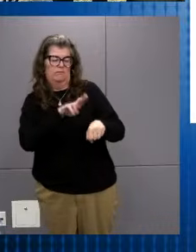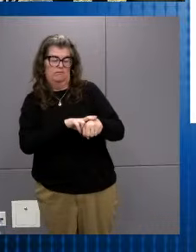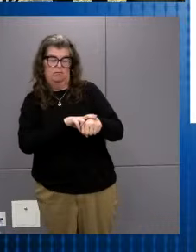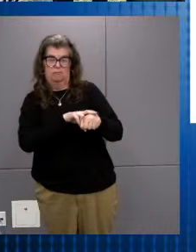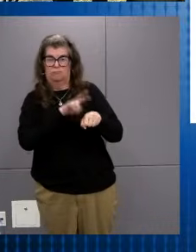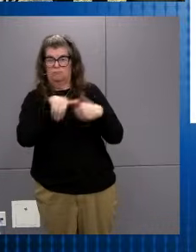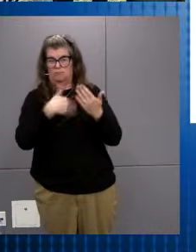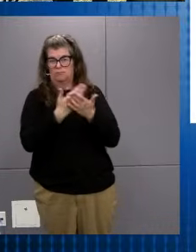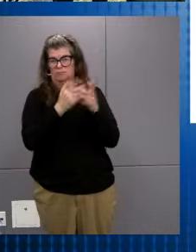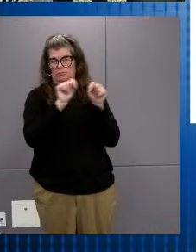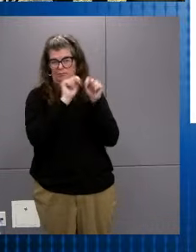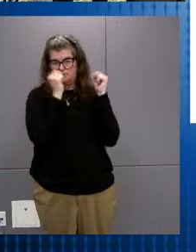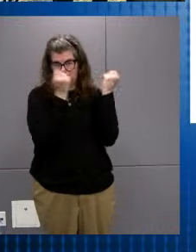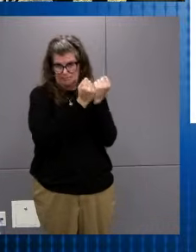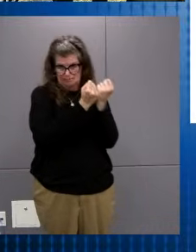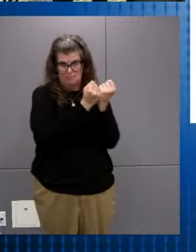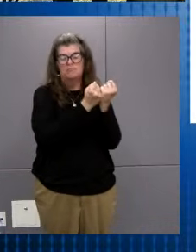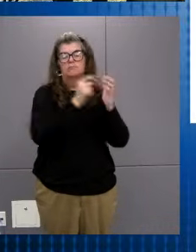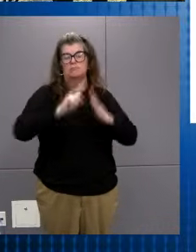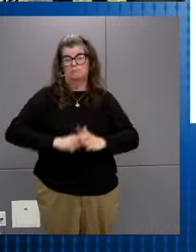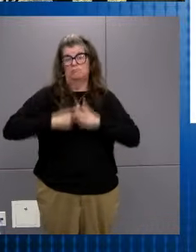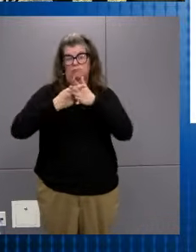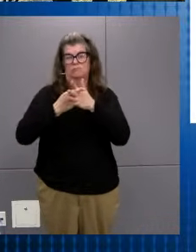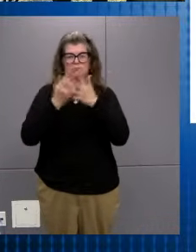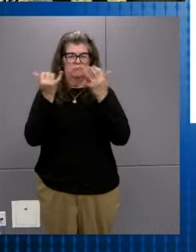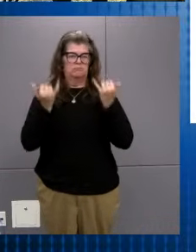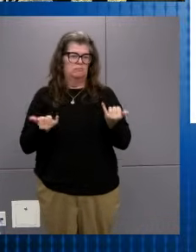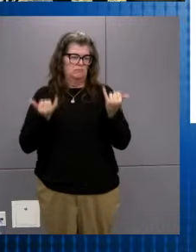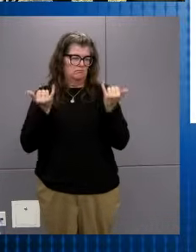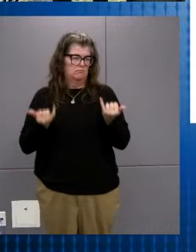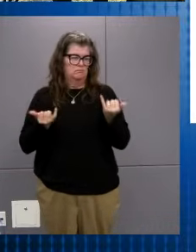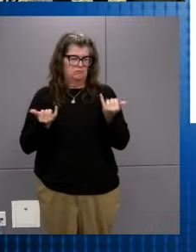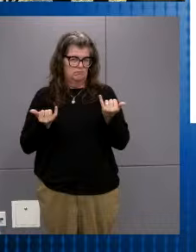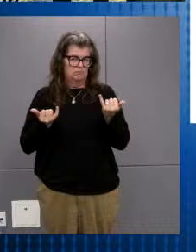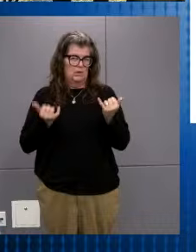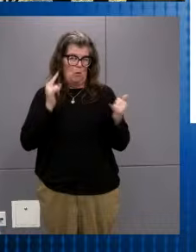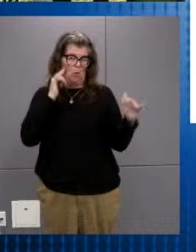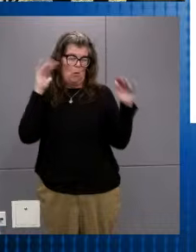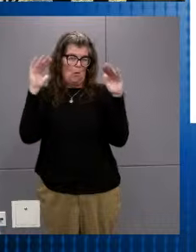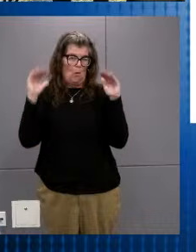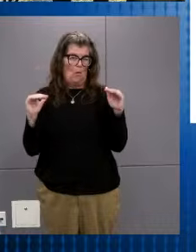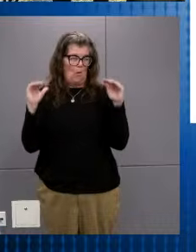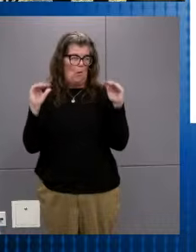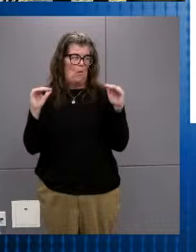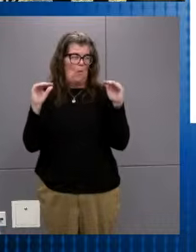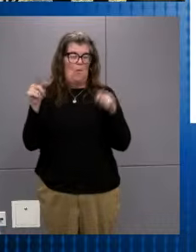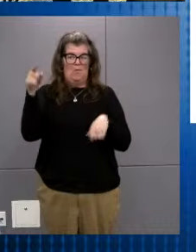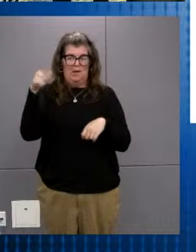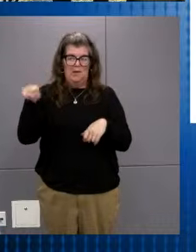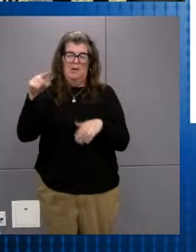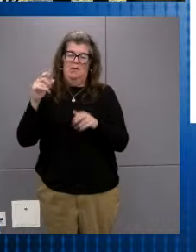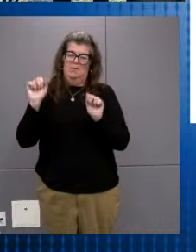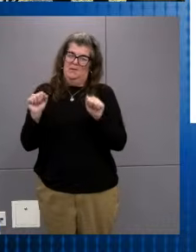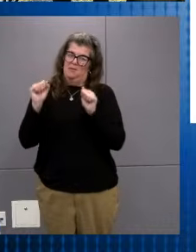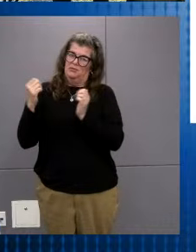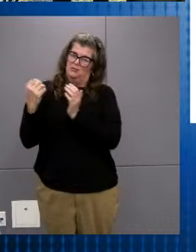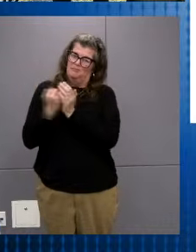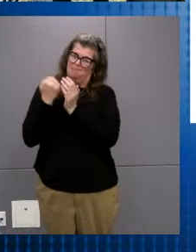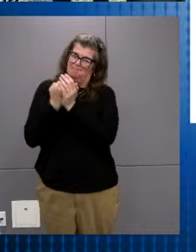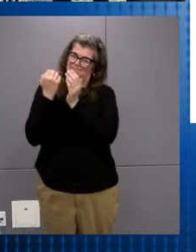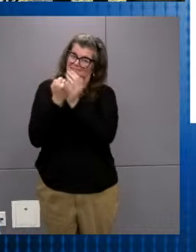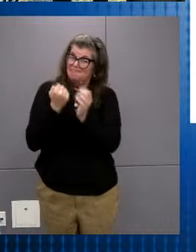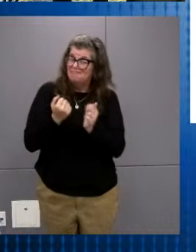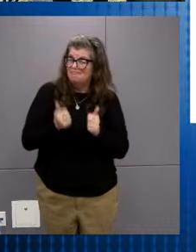So they start nationals today, and we're hoping they are able to bring home some more hardware.